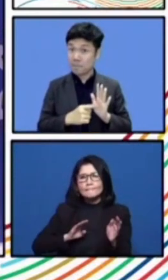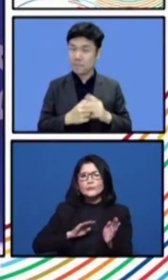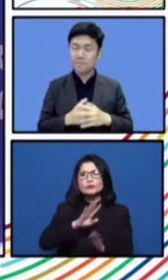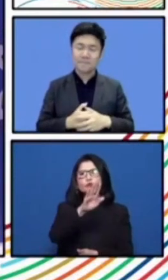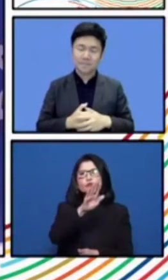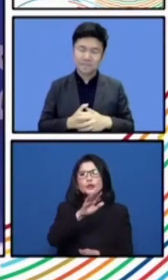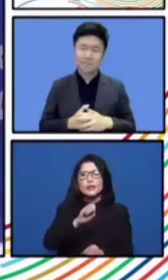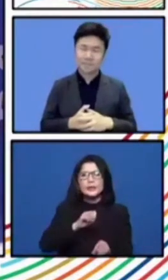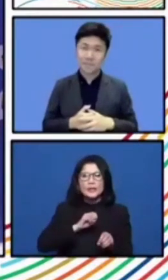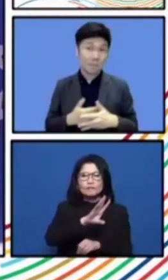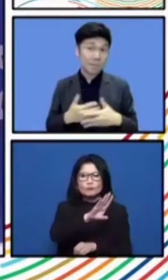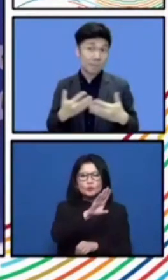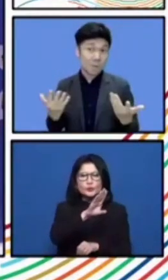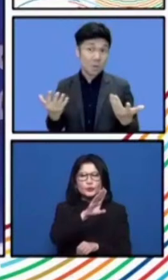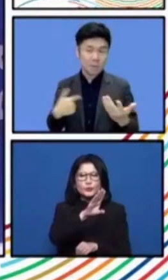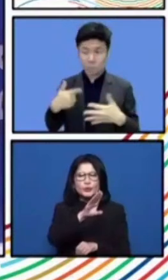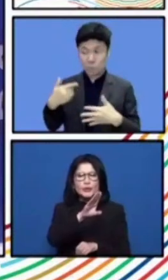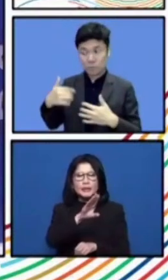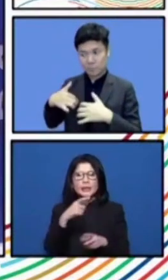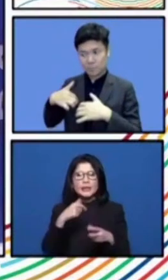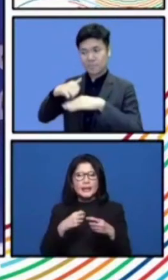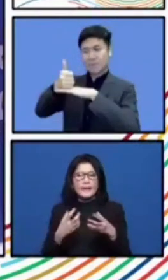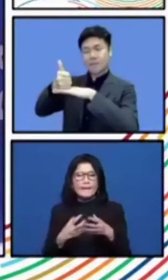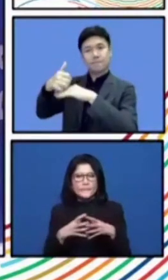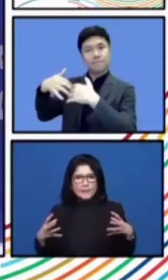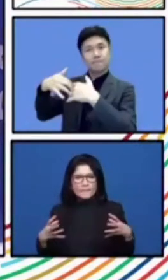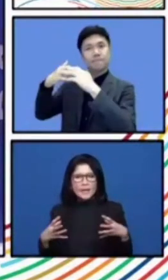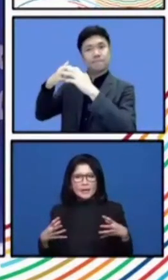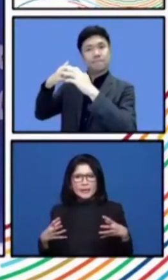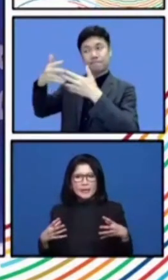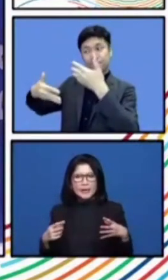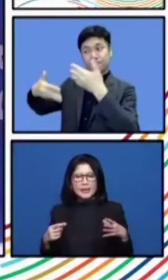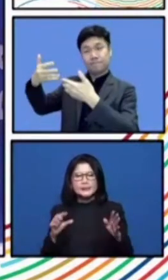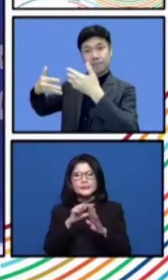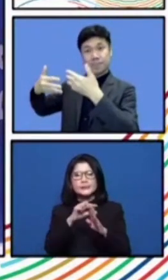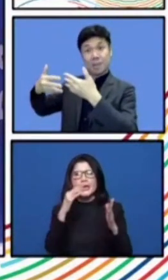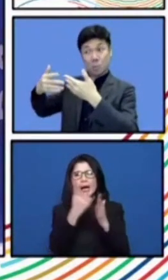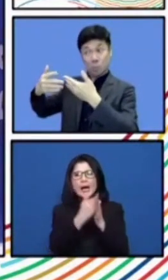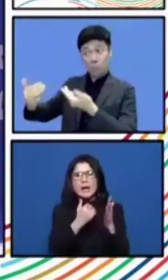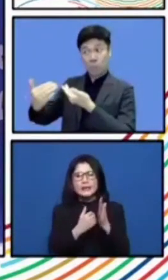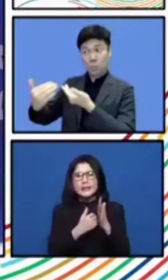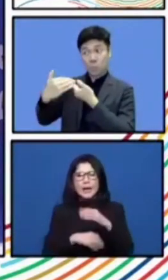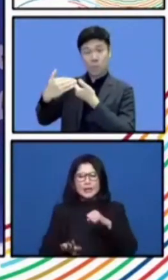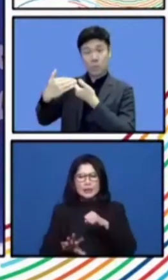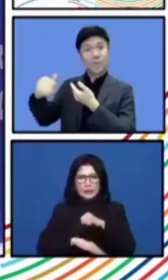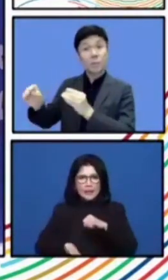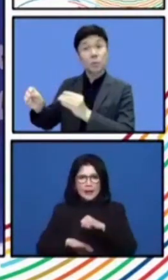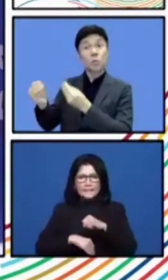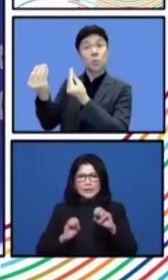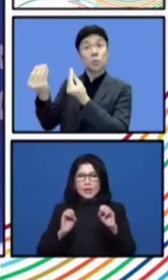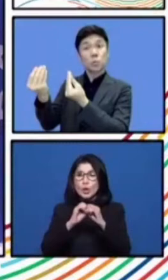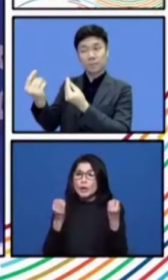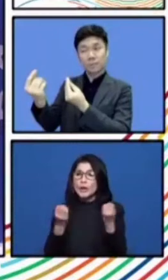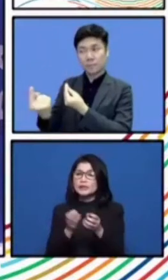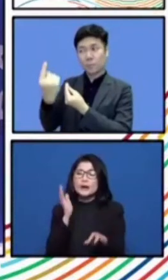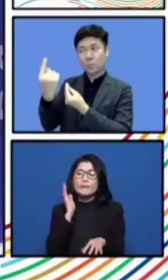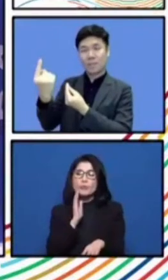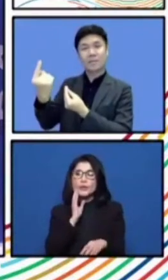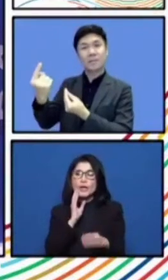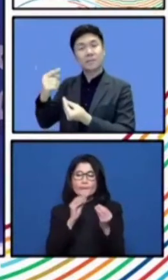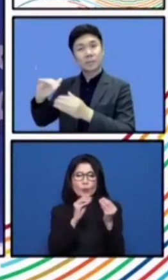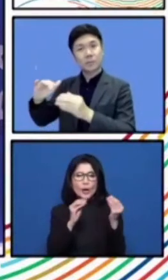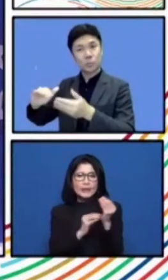on on a database with the youth organizations representing young people with a disability